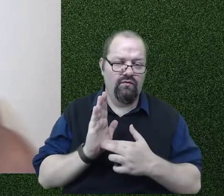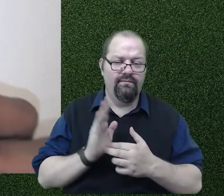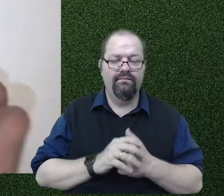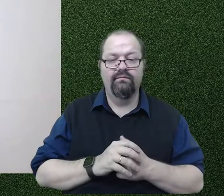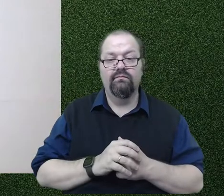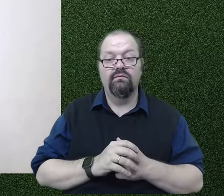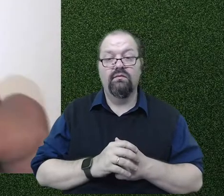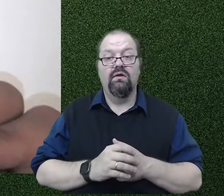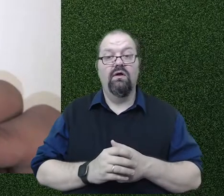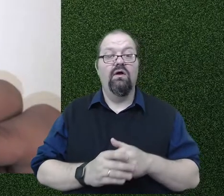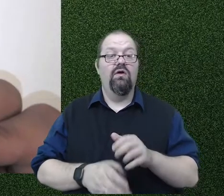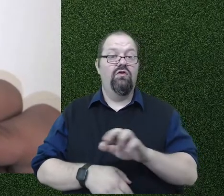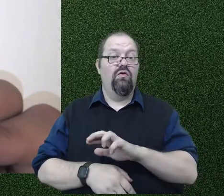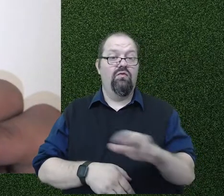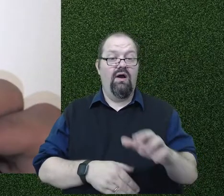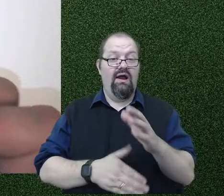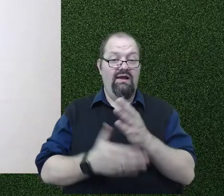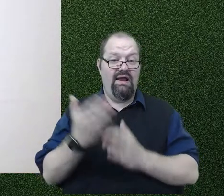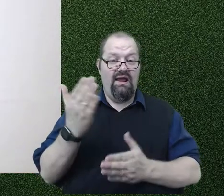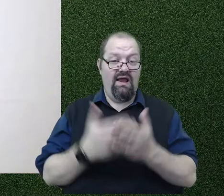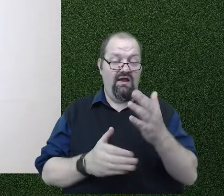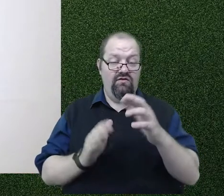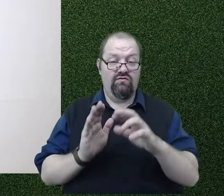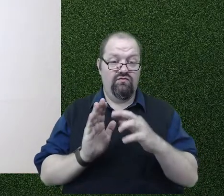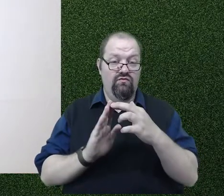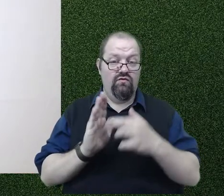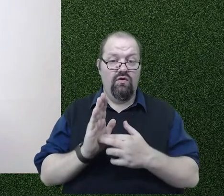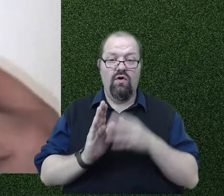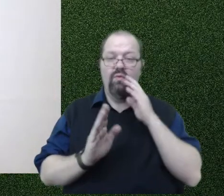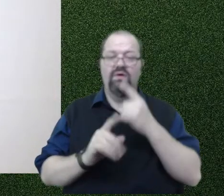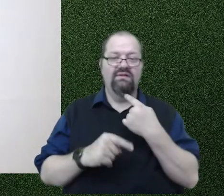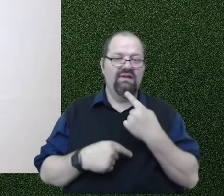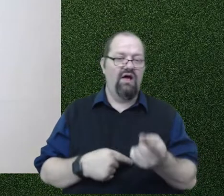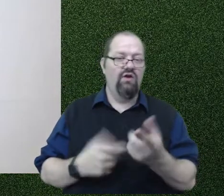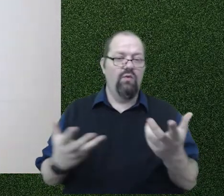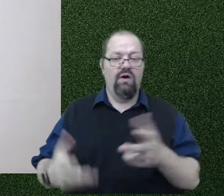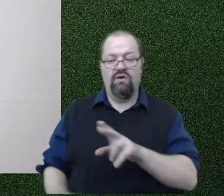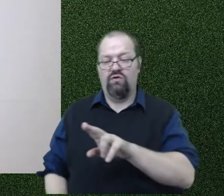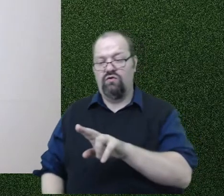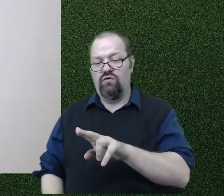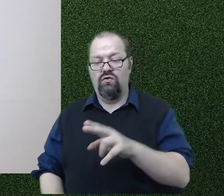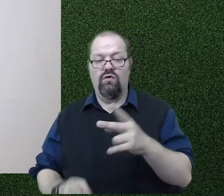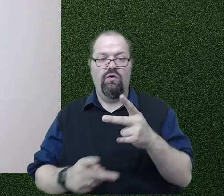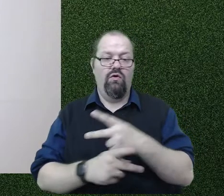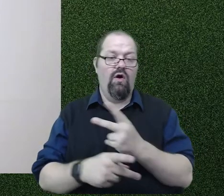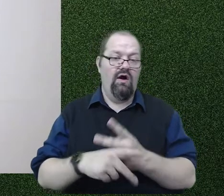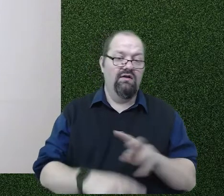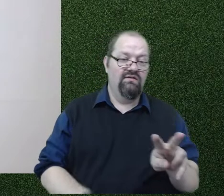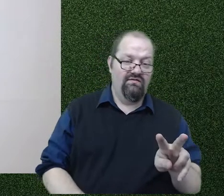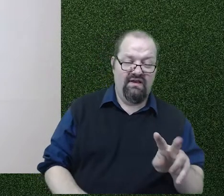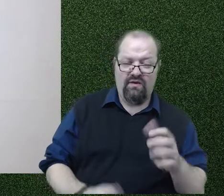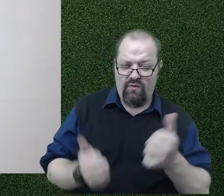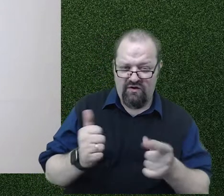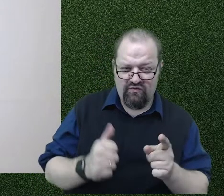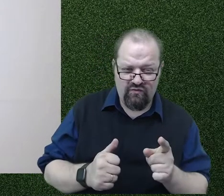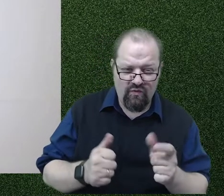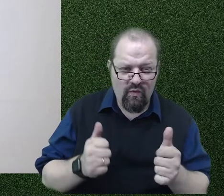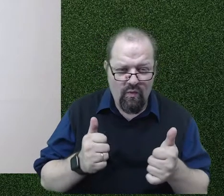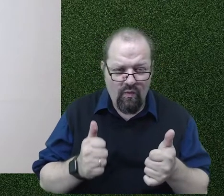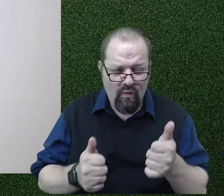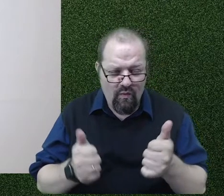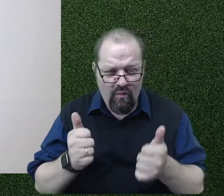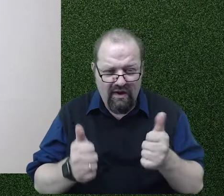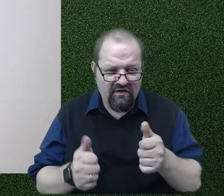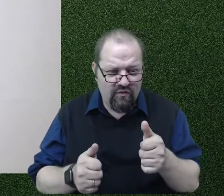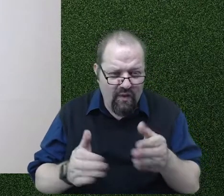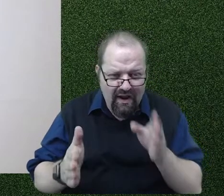The right-hand rule tells us which way u cross v goes. When I know that this vector u cross v is perpendicular to the